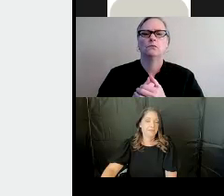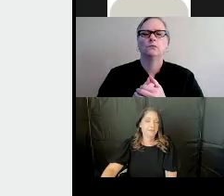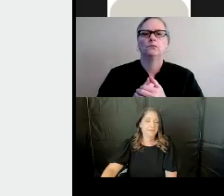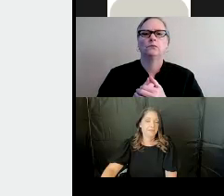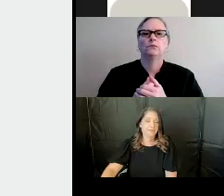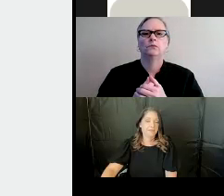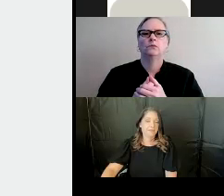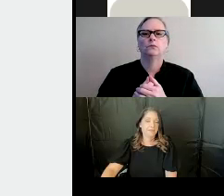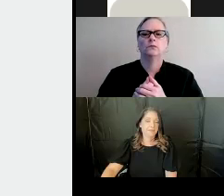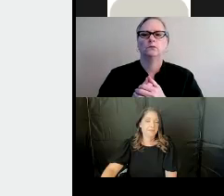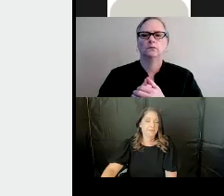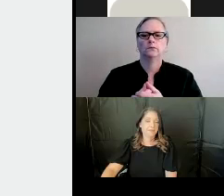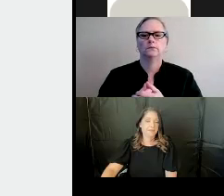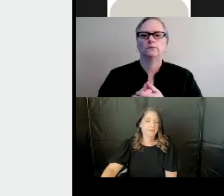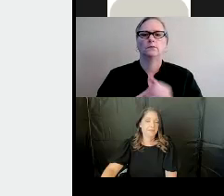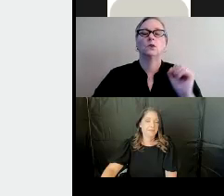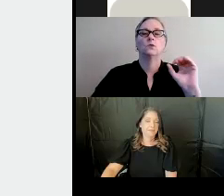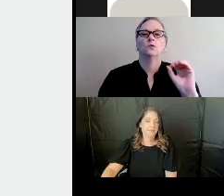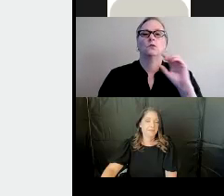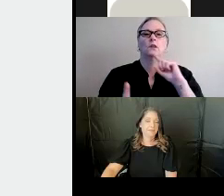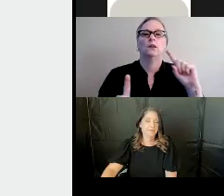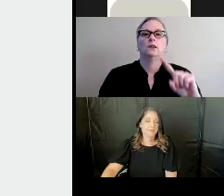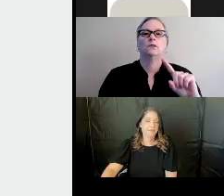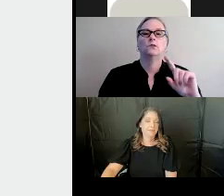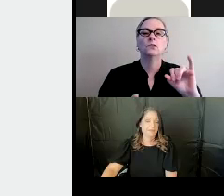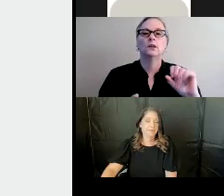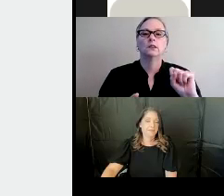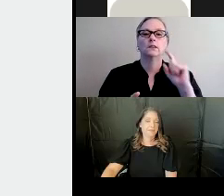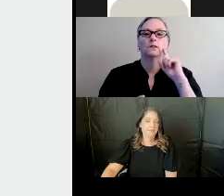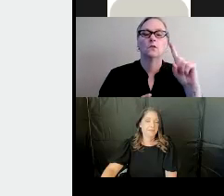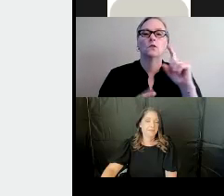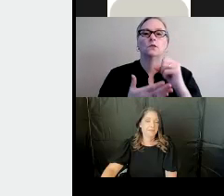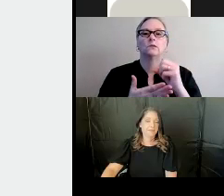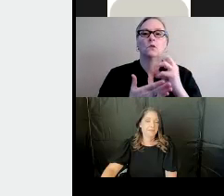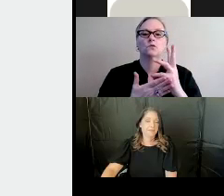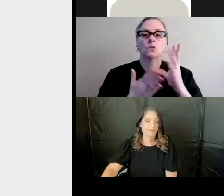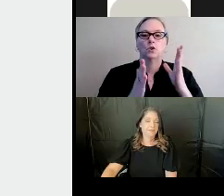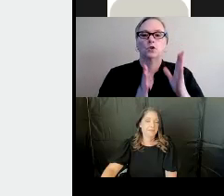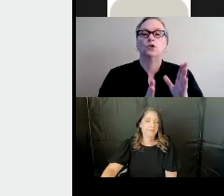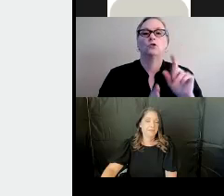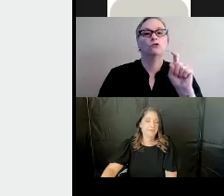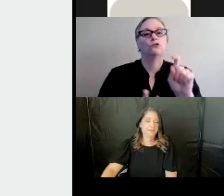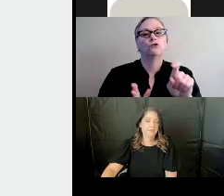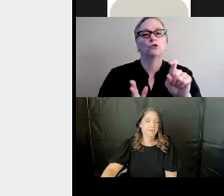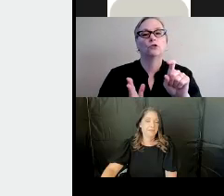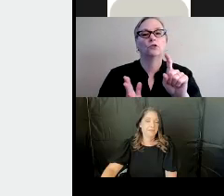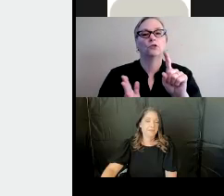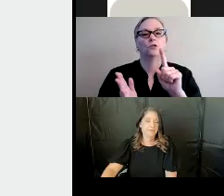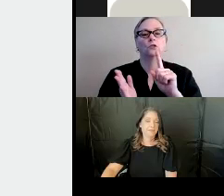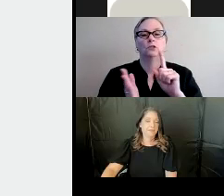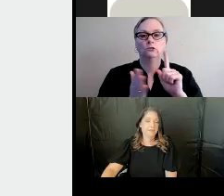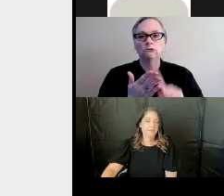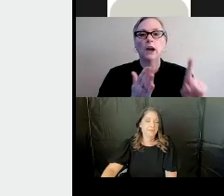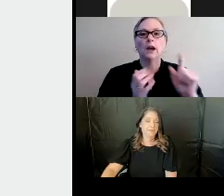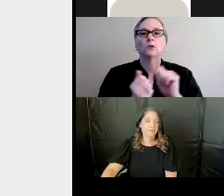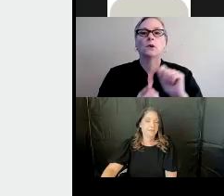So the answer would be for social worker Bernice should check in with Mr. James and ask